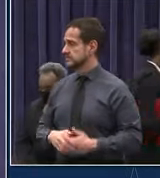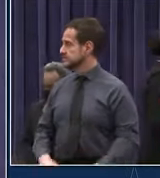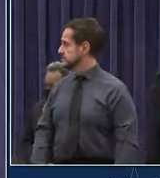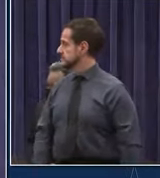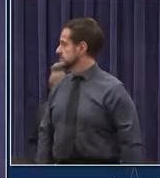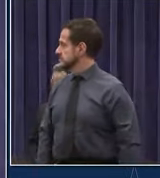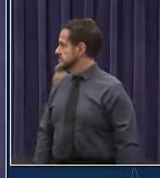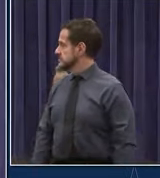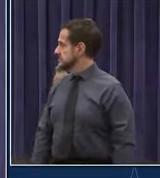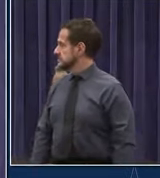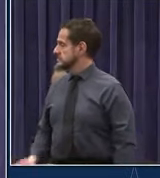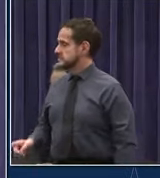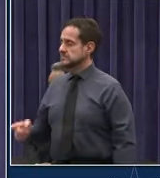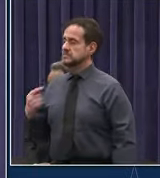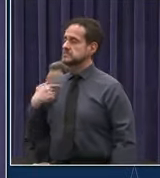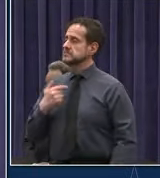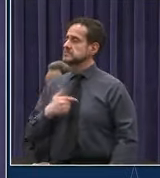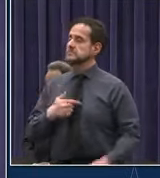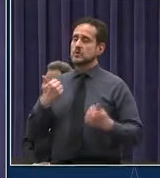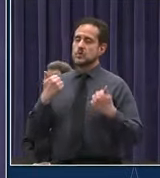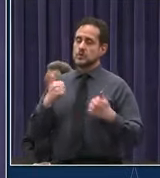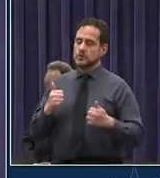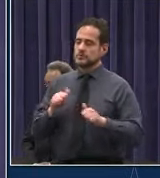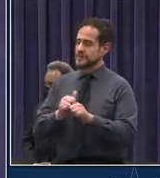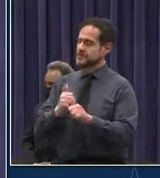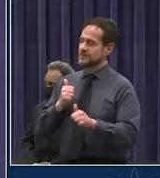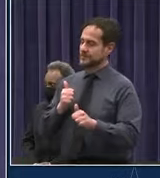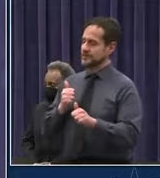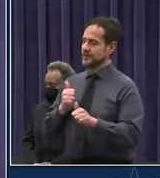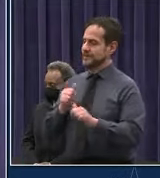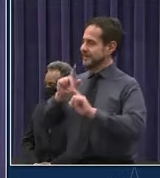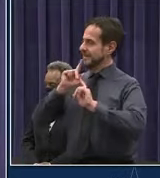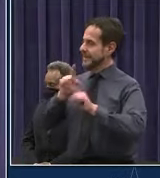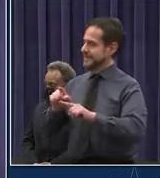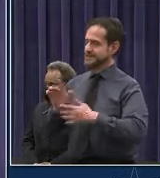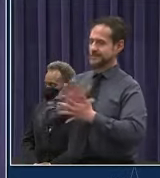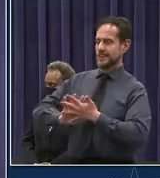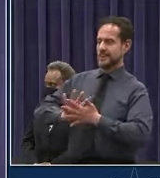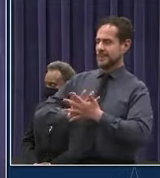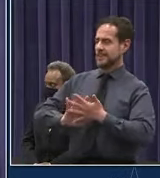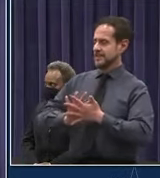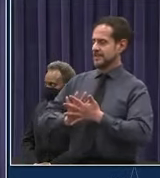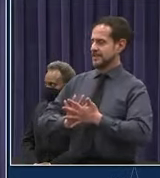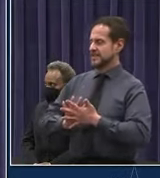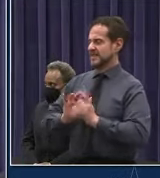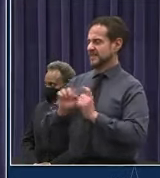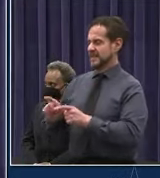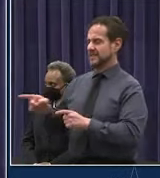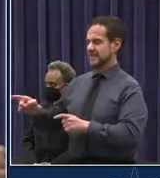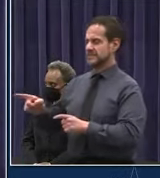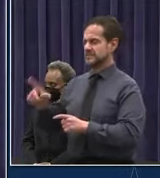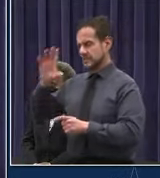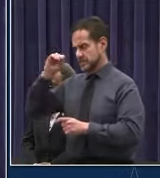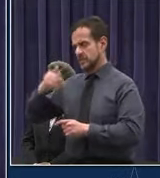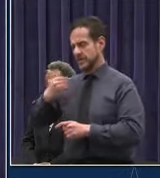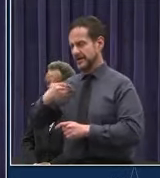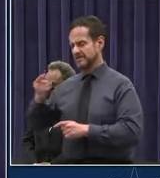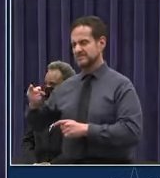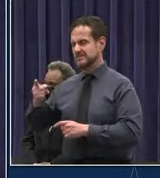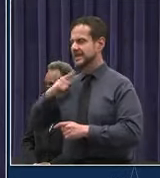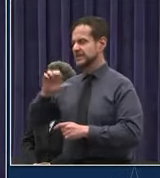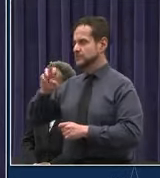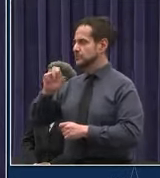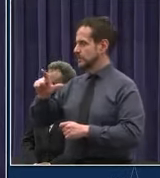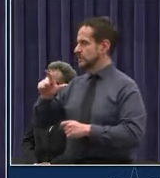question is, was both of these individuals, given Guzman and the minor, were on the radar of the